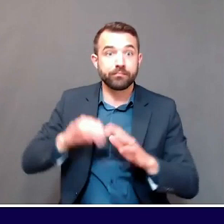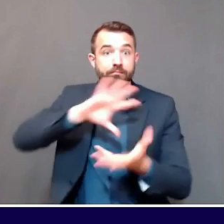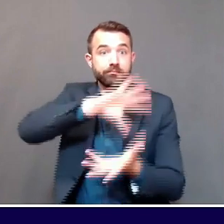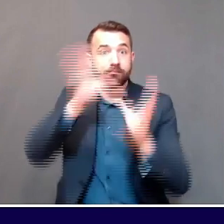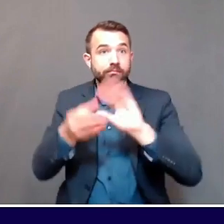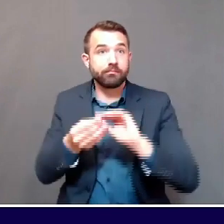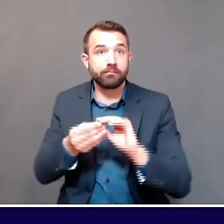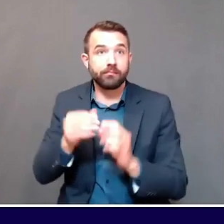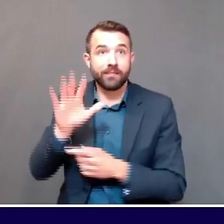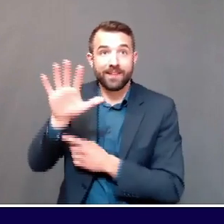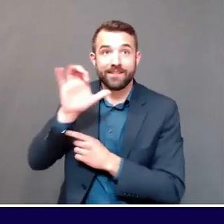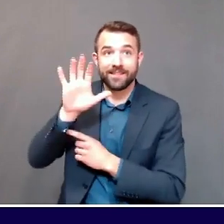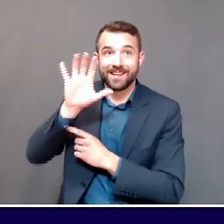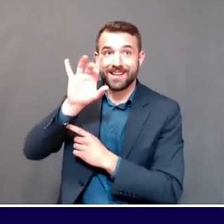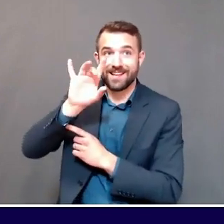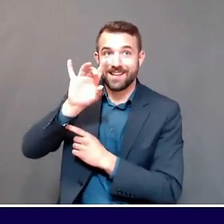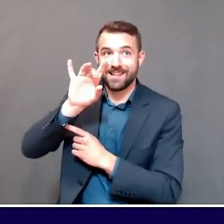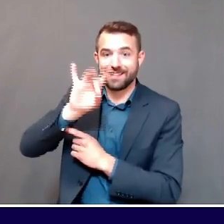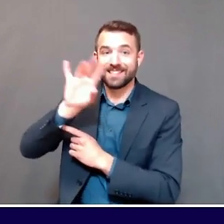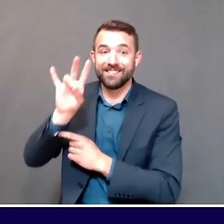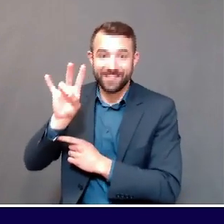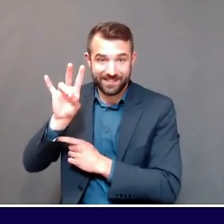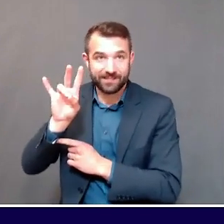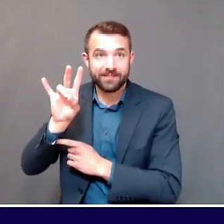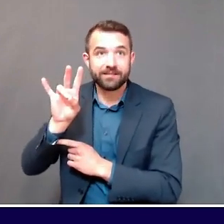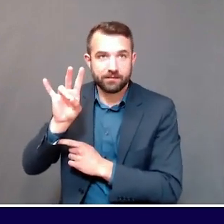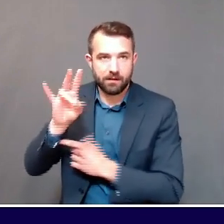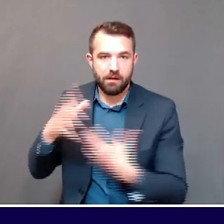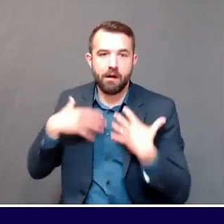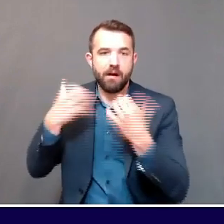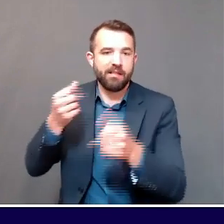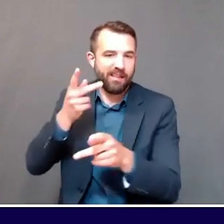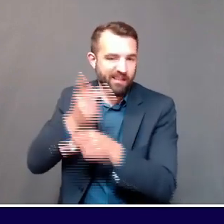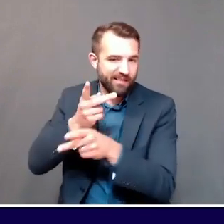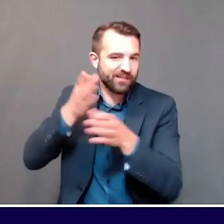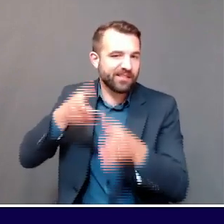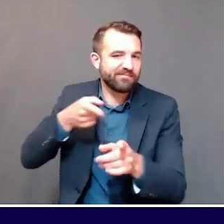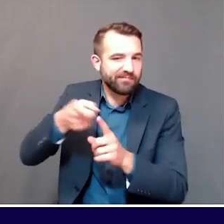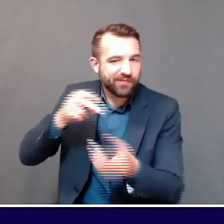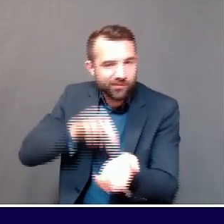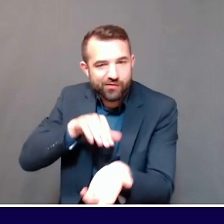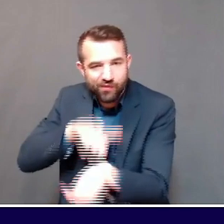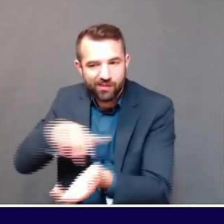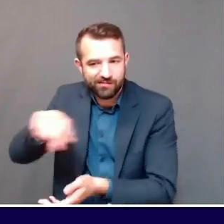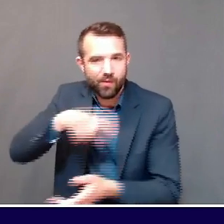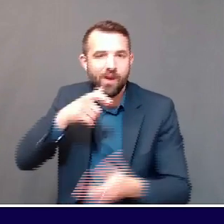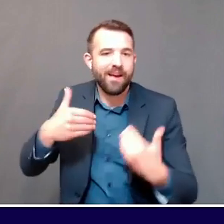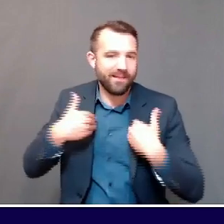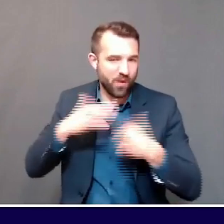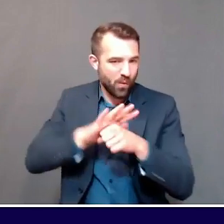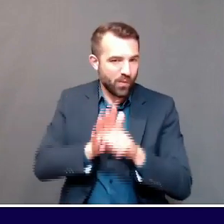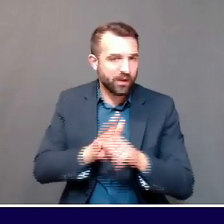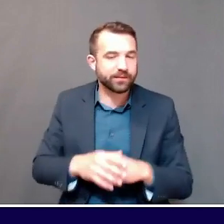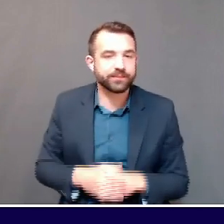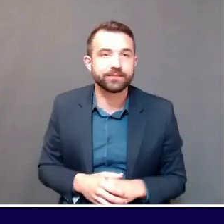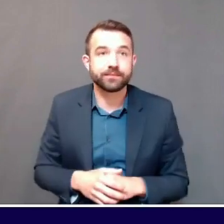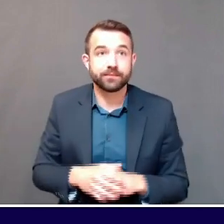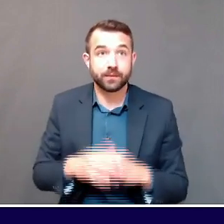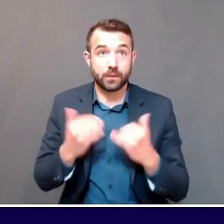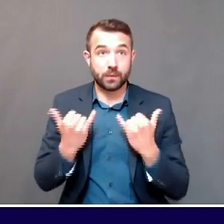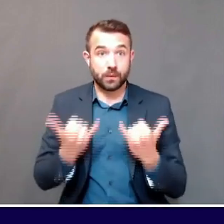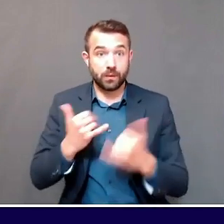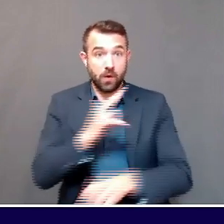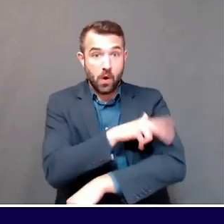587 are among healthcare workers. At present in the state, 40 individuals are currently